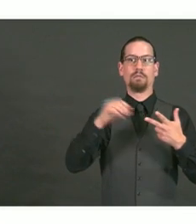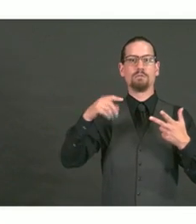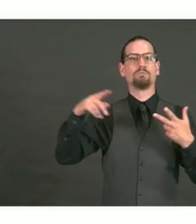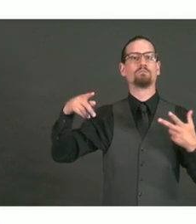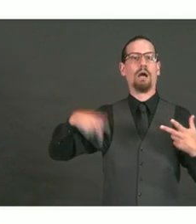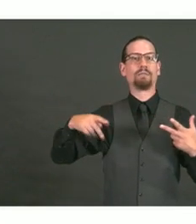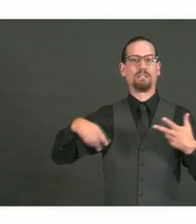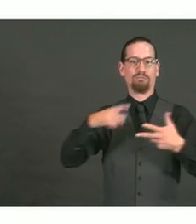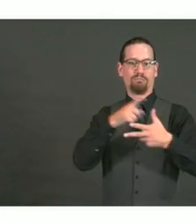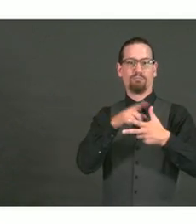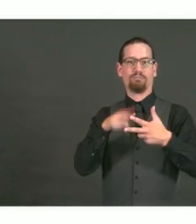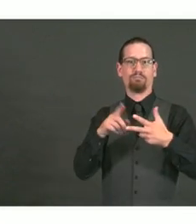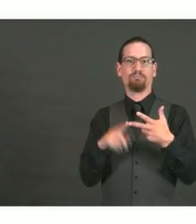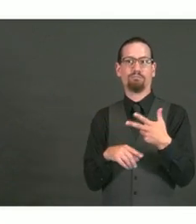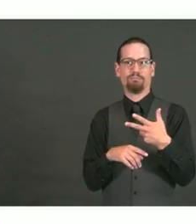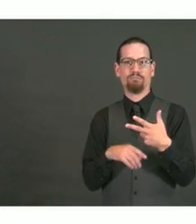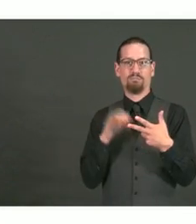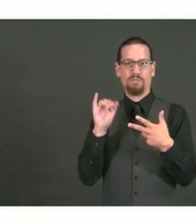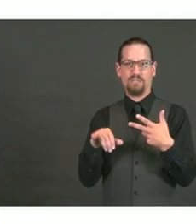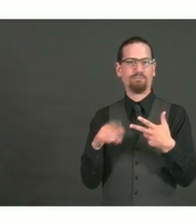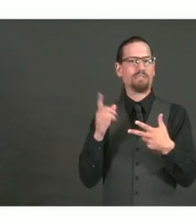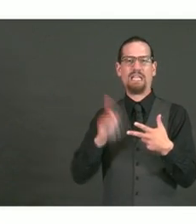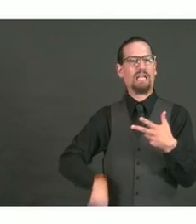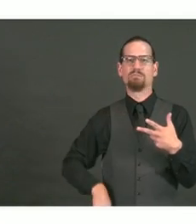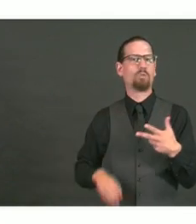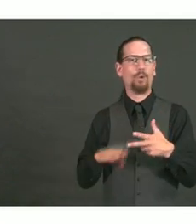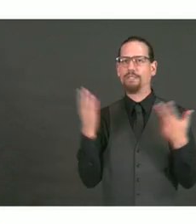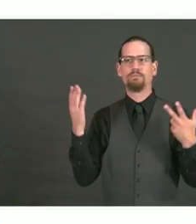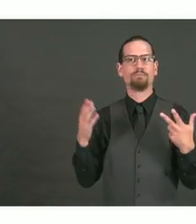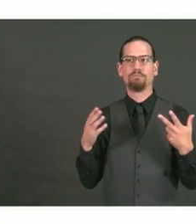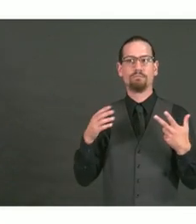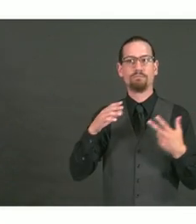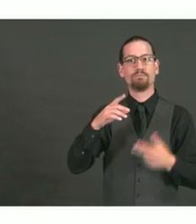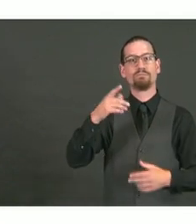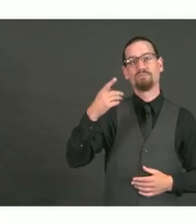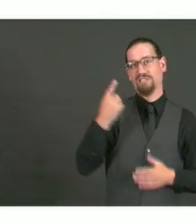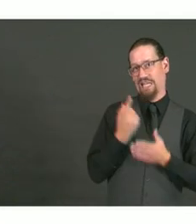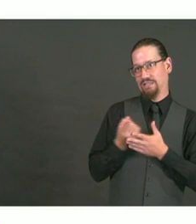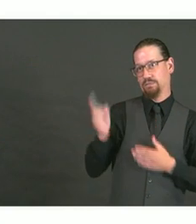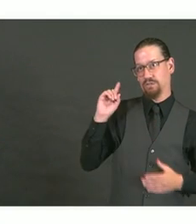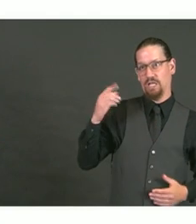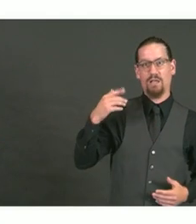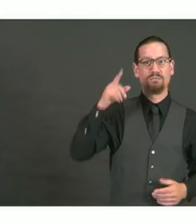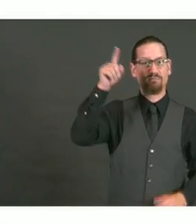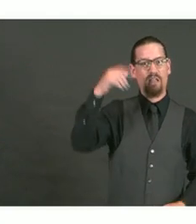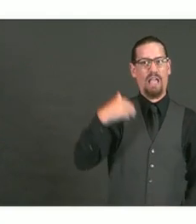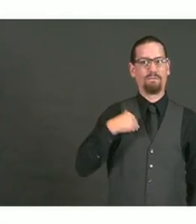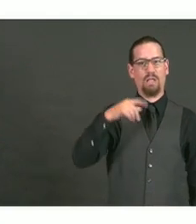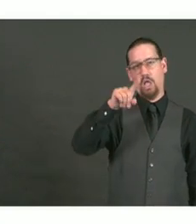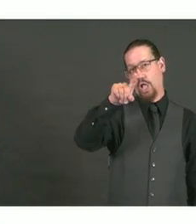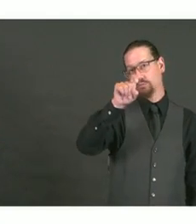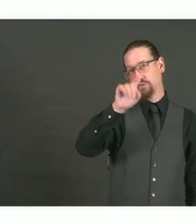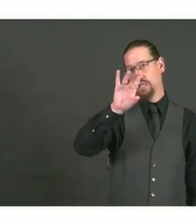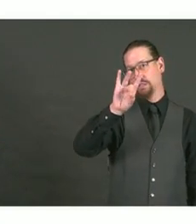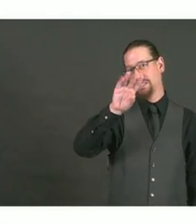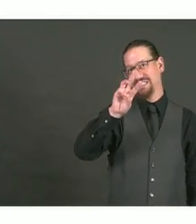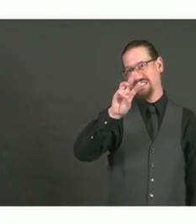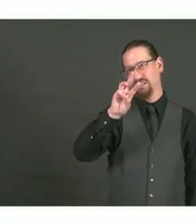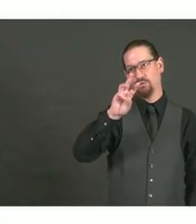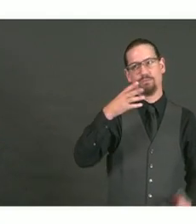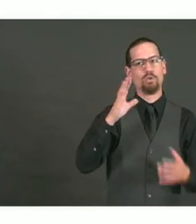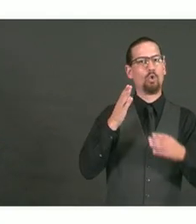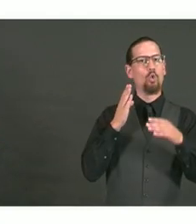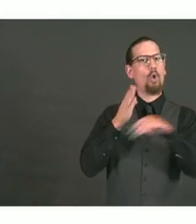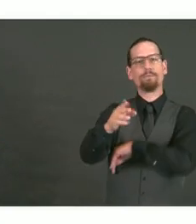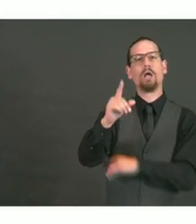per 100,000 residents, Central Falls had 186 cases, so well above 100. Pawtucket